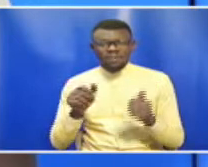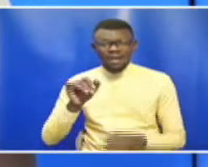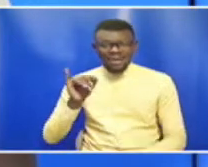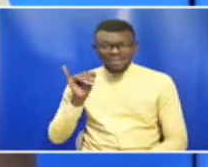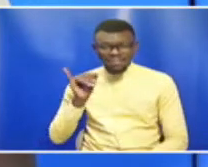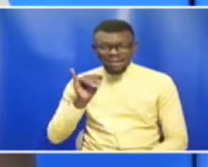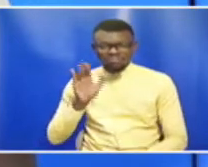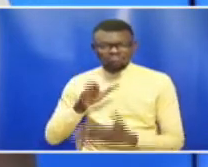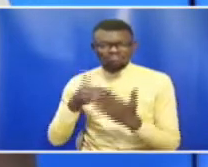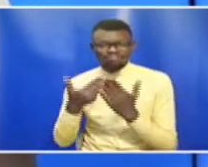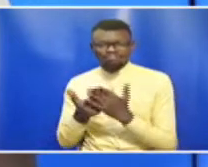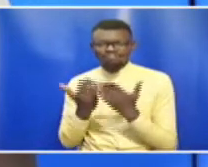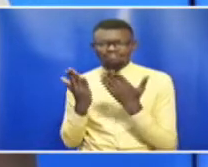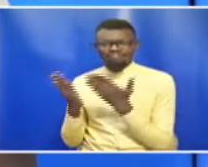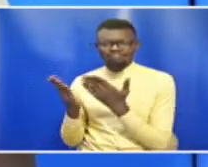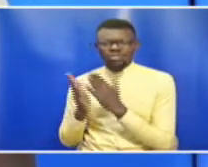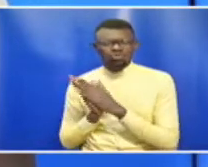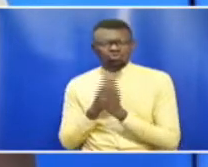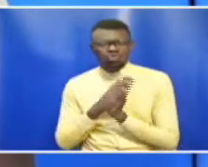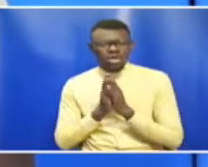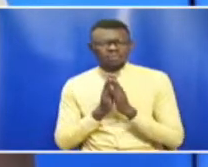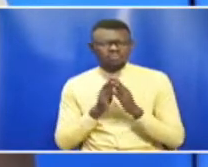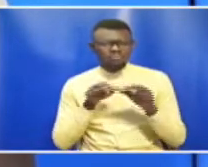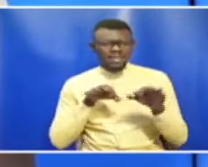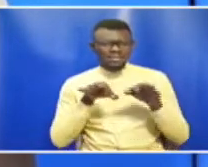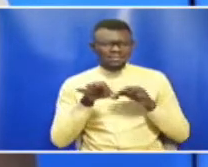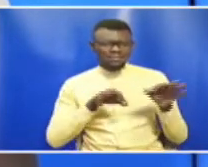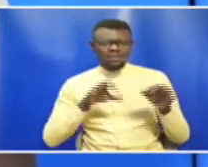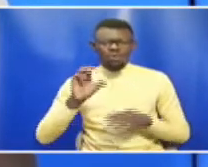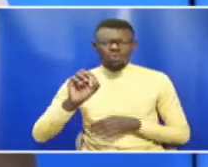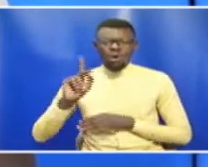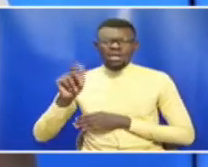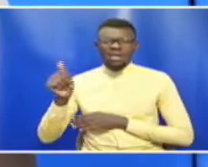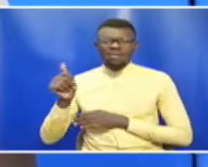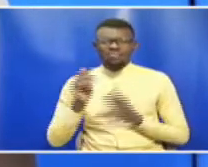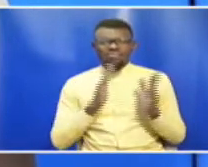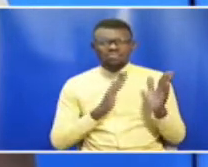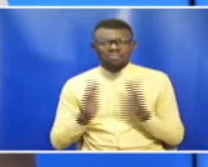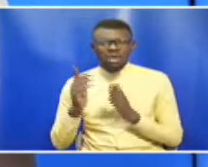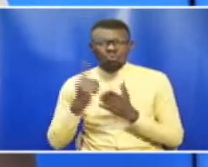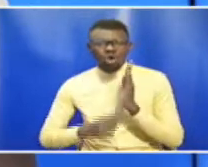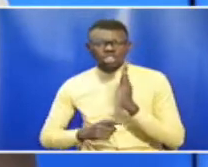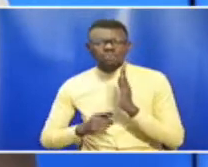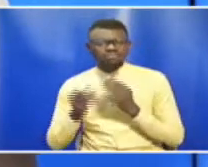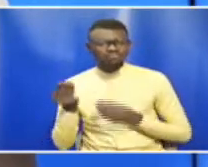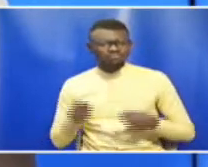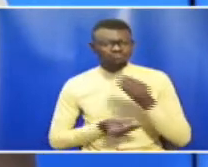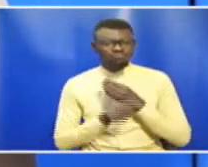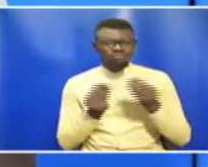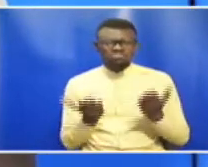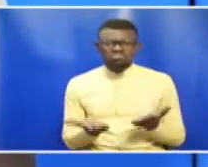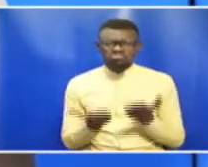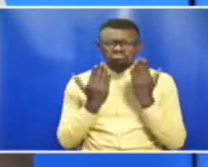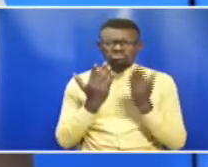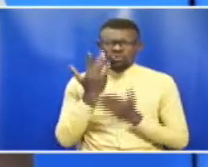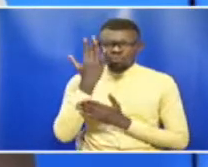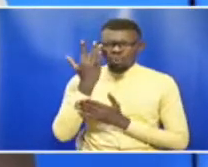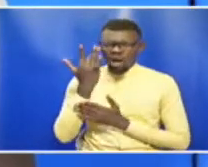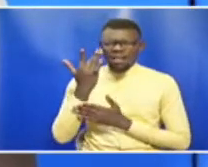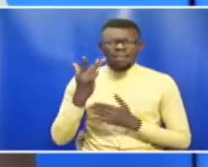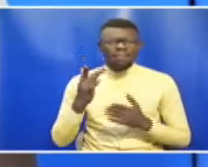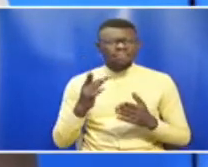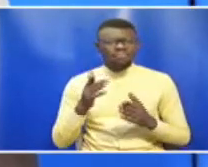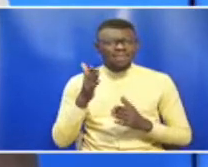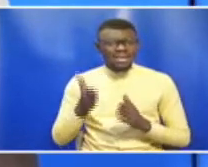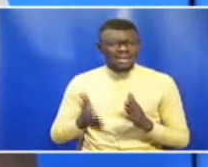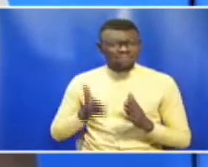campaign trail and now reports on One Kenya Alliance's take on cushioning the sector that feeds into majority of households in